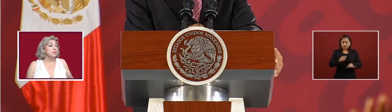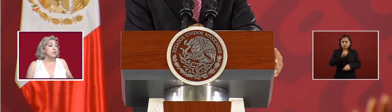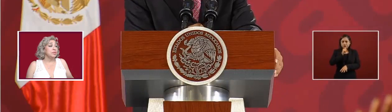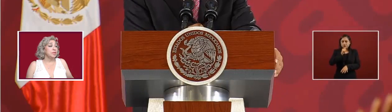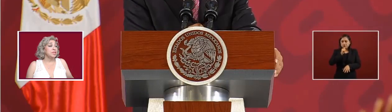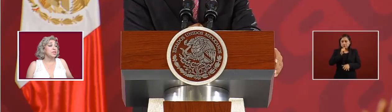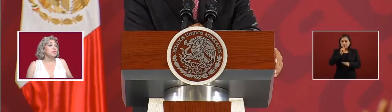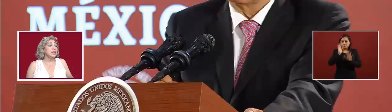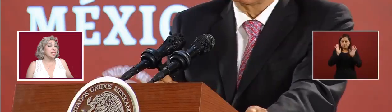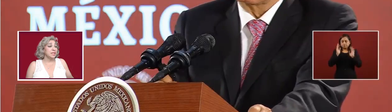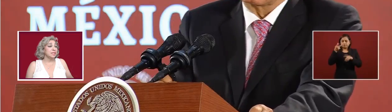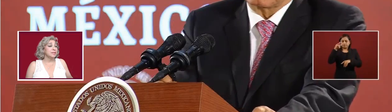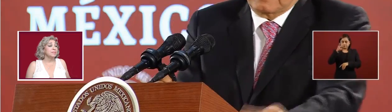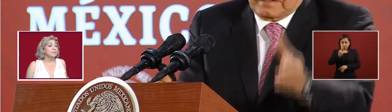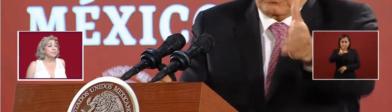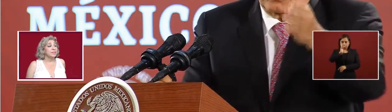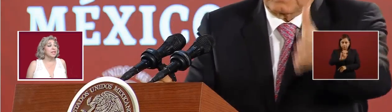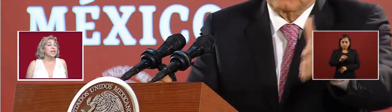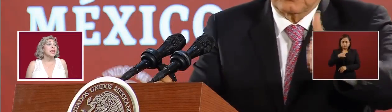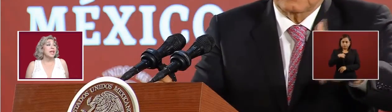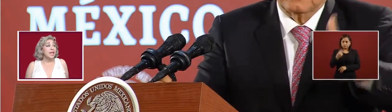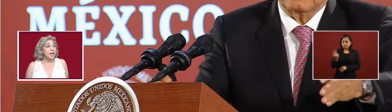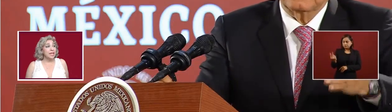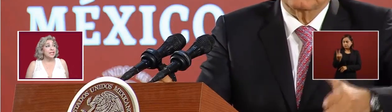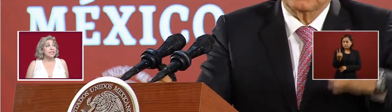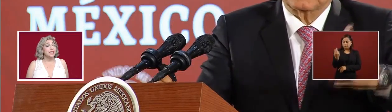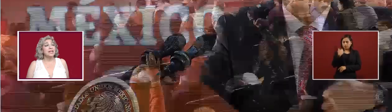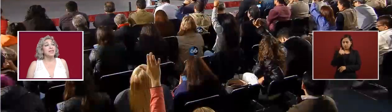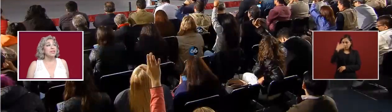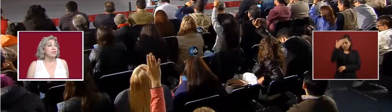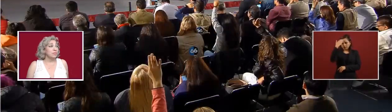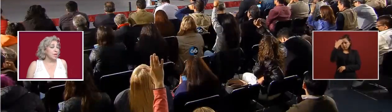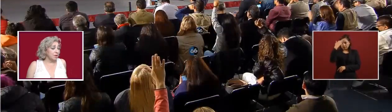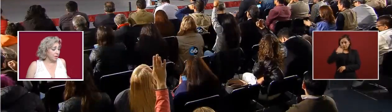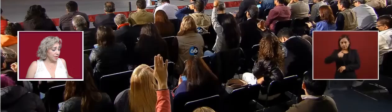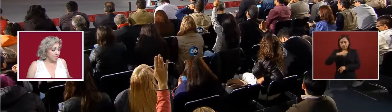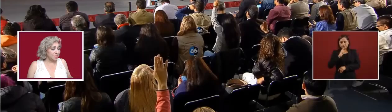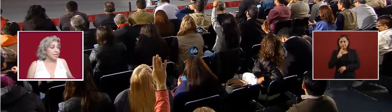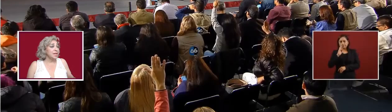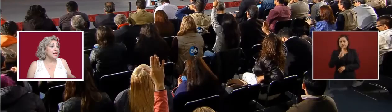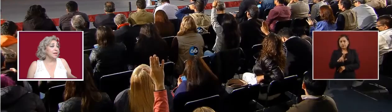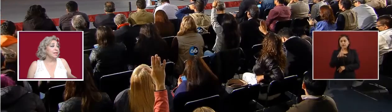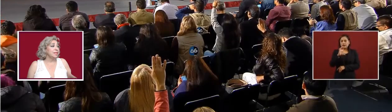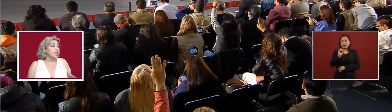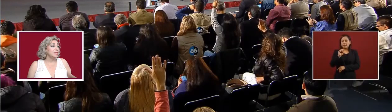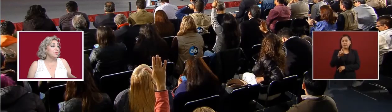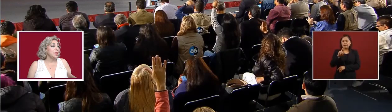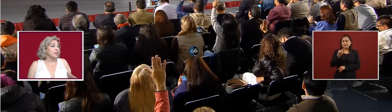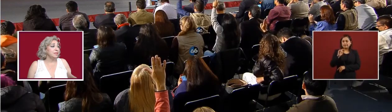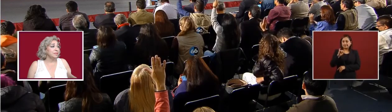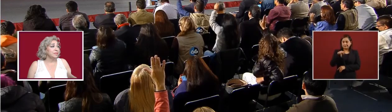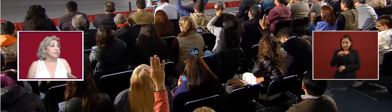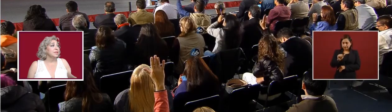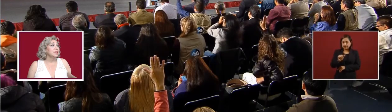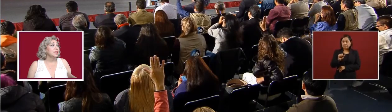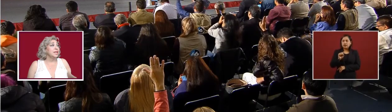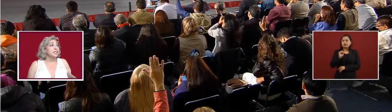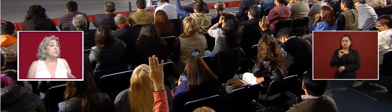do know the two ladies, and I can tell you, regarding Ernestina, that it's real.